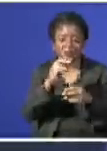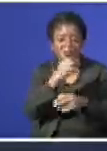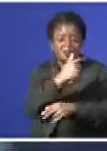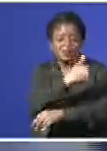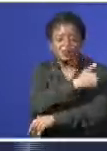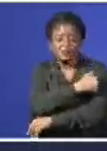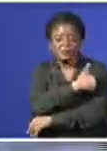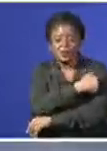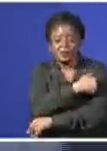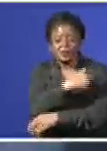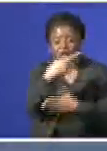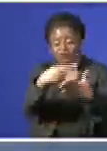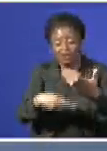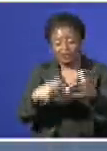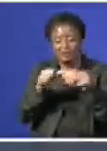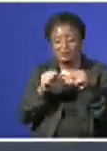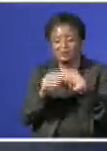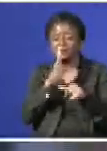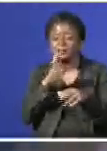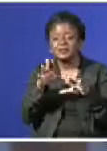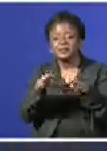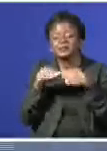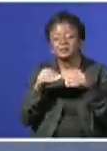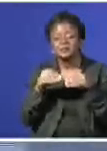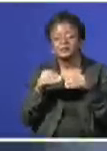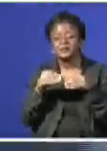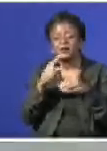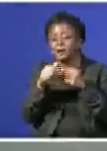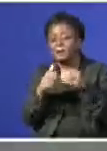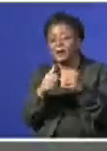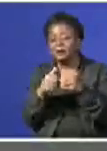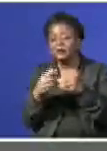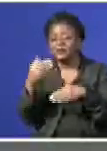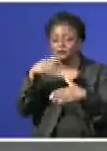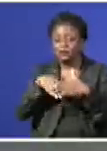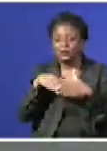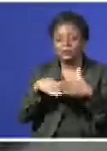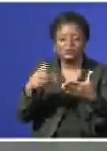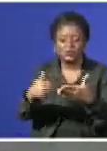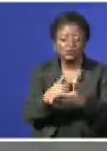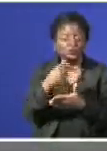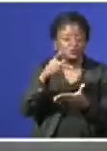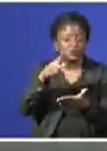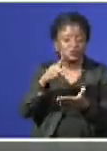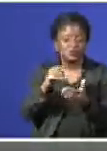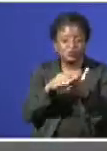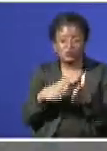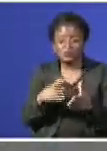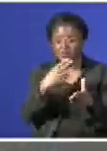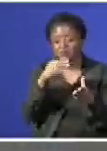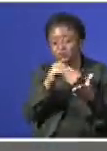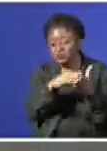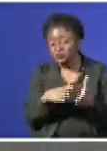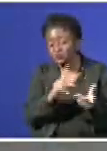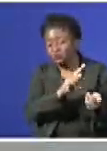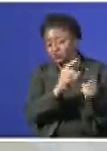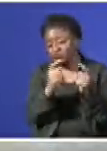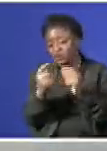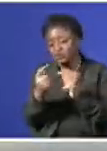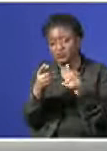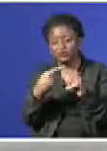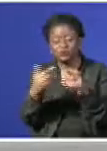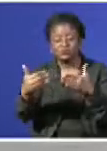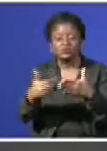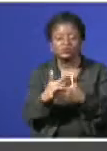accepted. Concerns regarding the enrollment of new students and students transferring to another school were raised as health and safety